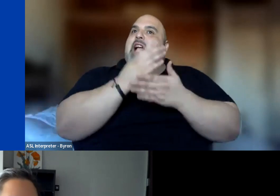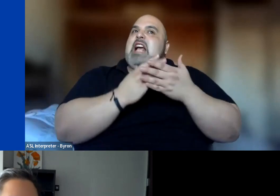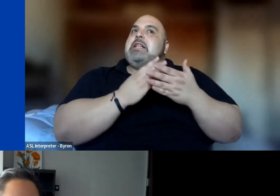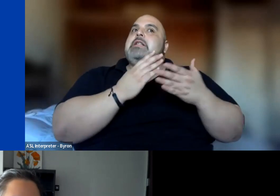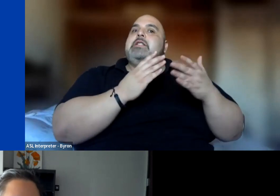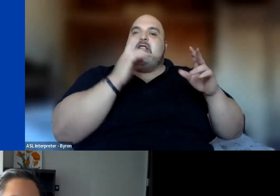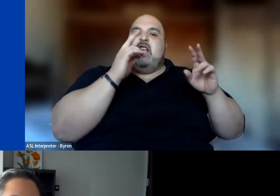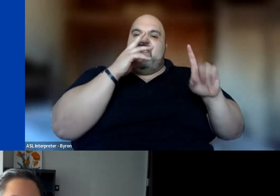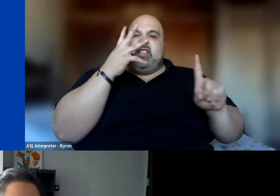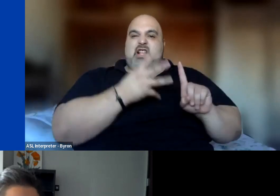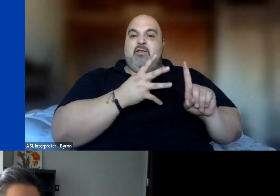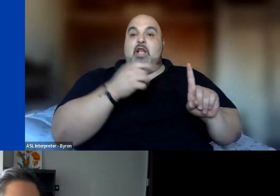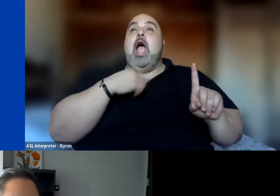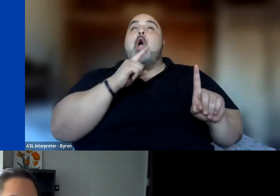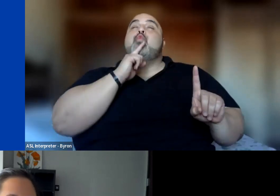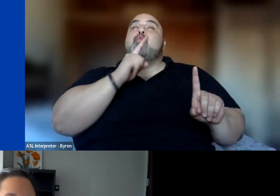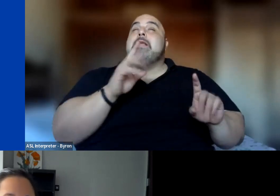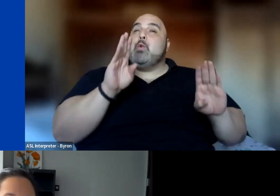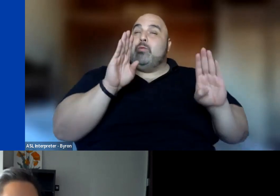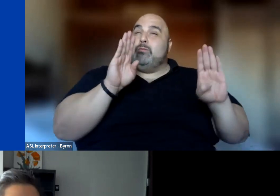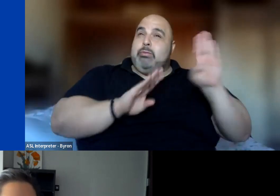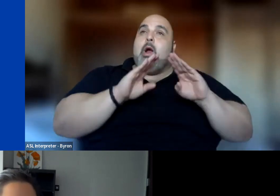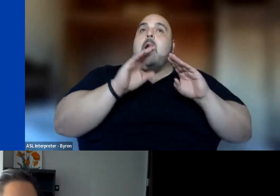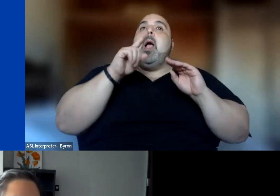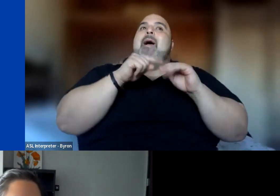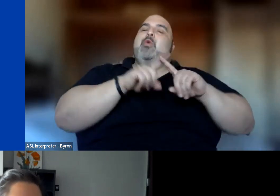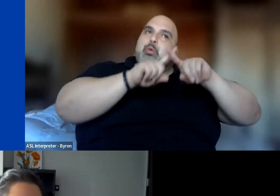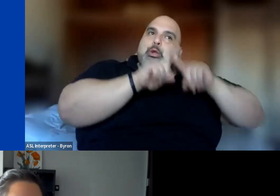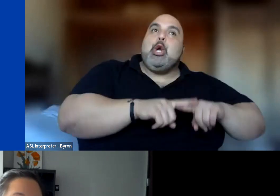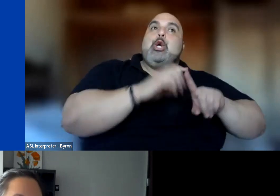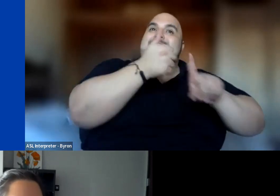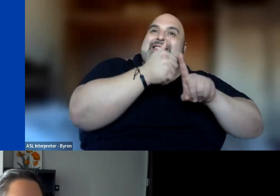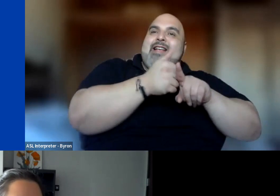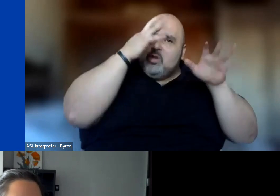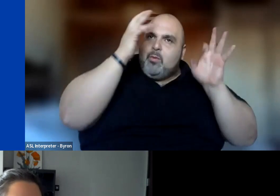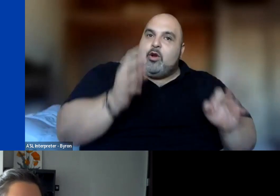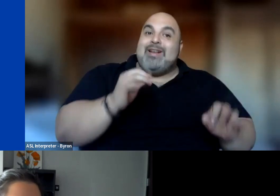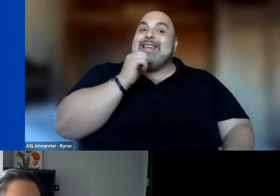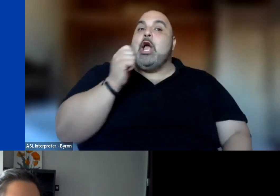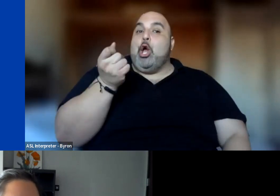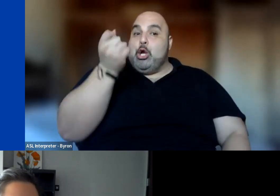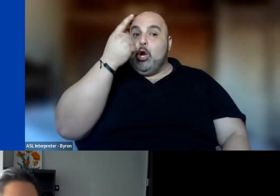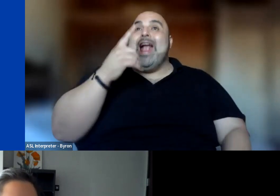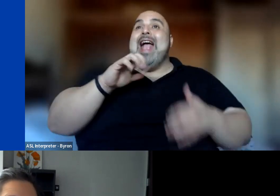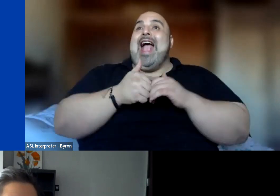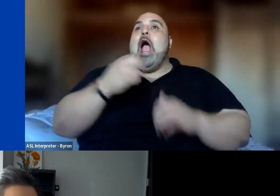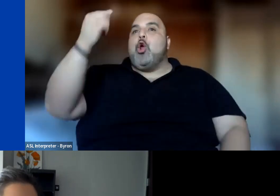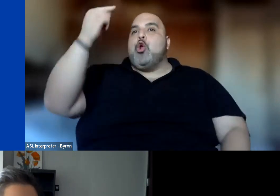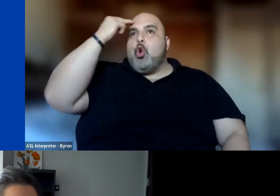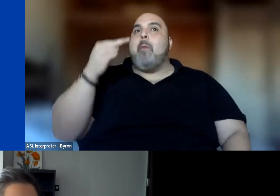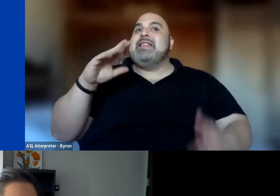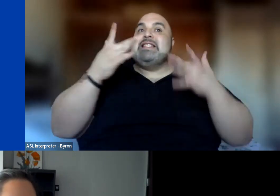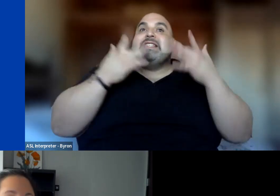our over-reliance on self-determination and forgetting and not understanding how neurocognitive deficits